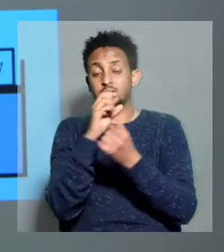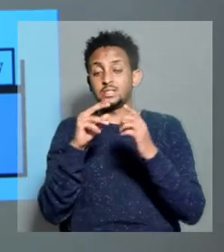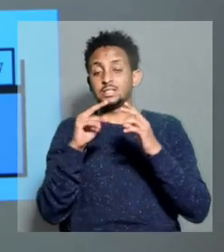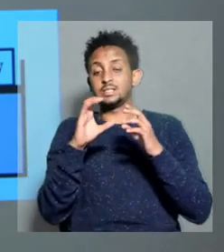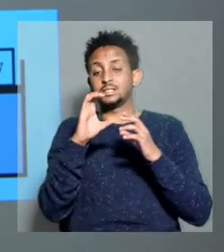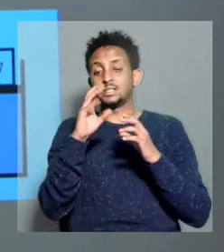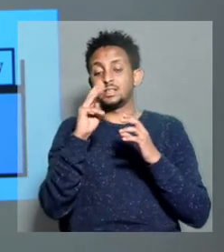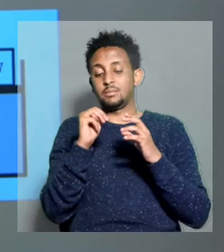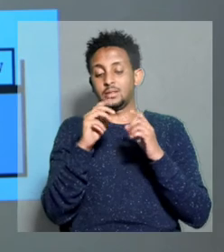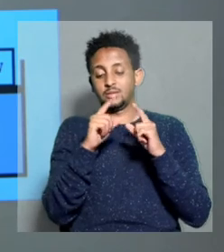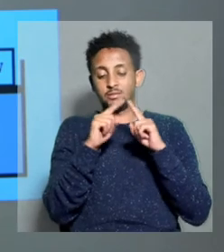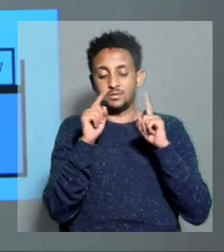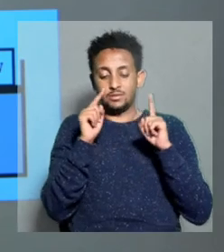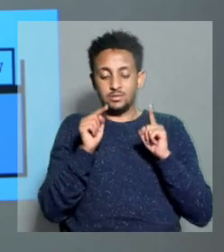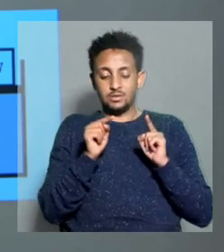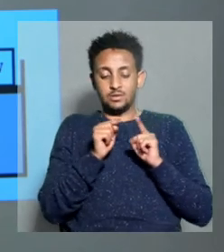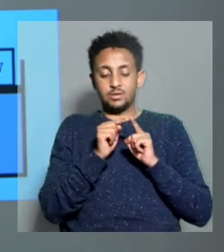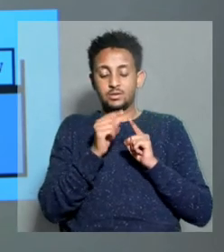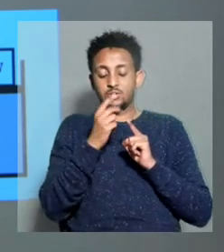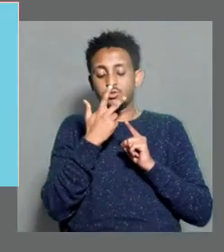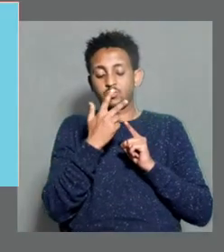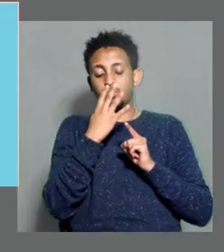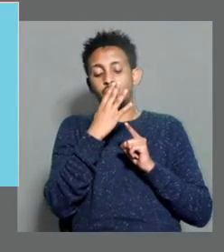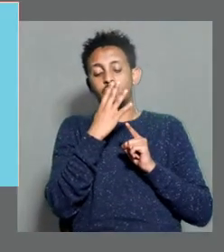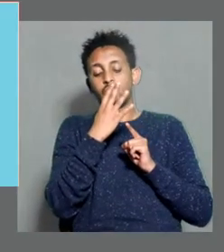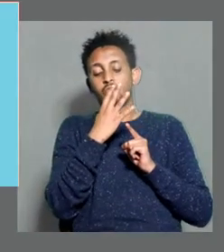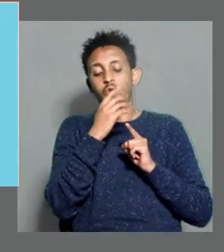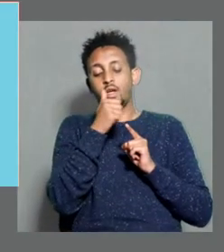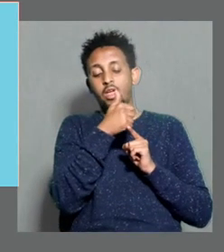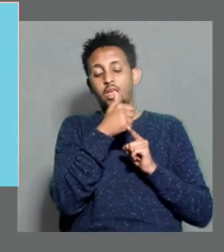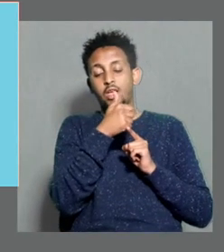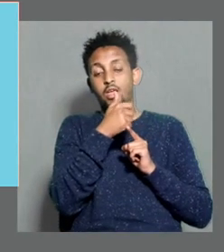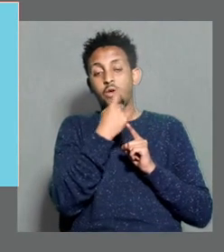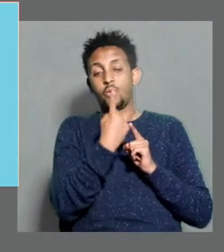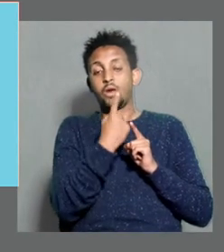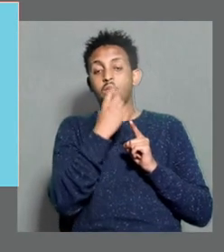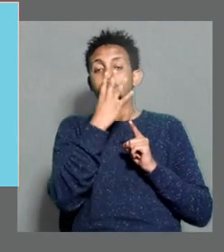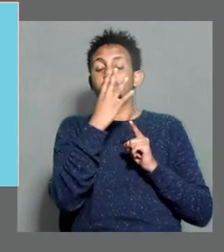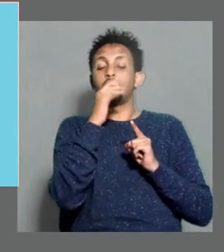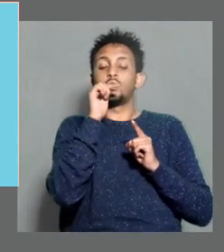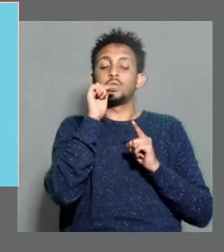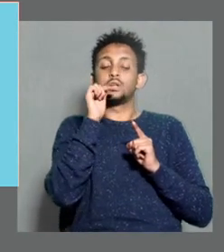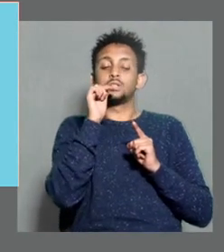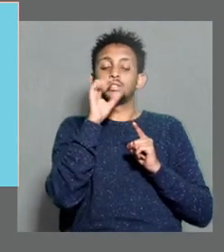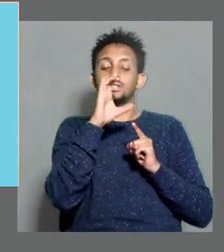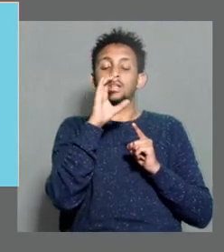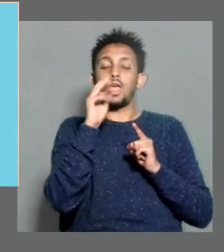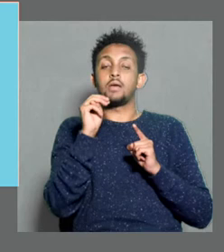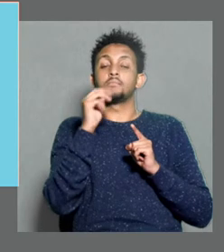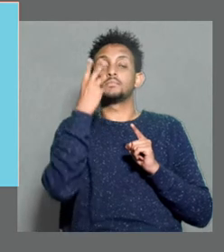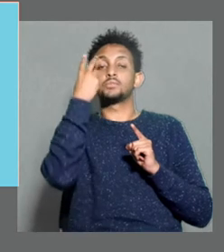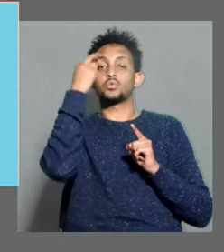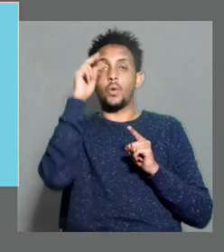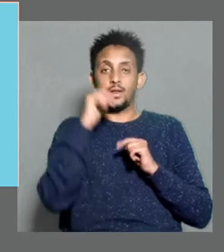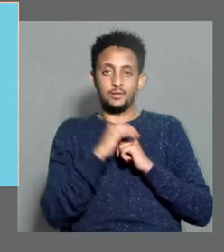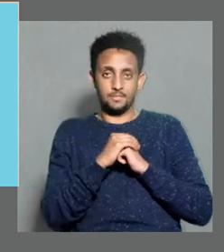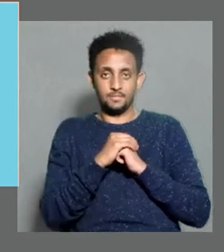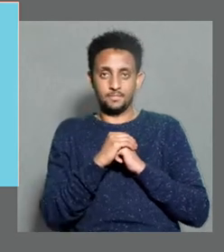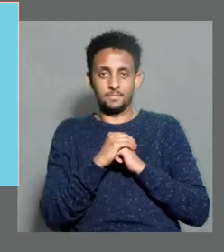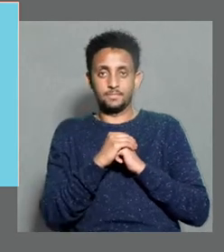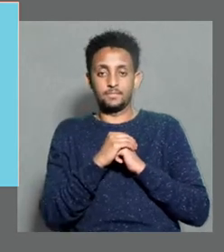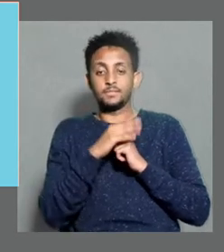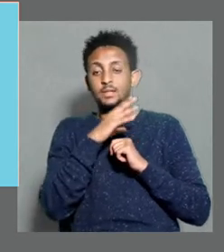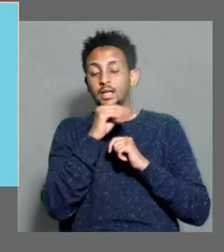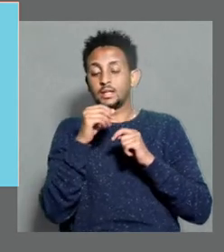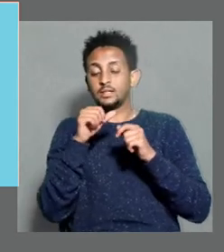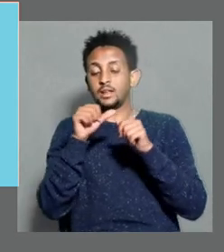The smaller piston, the area of a smaller piston, let's say A1, is 4 centimeters squared. Okay?